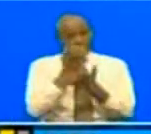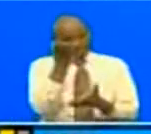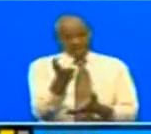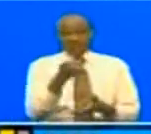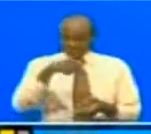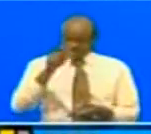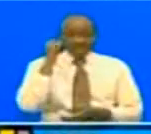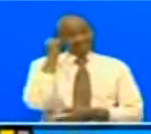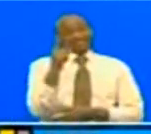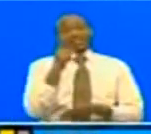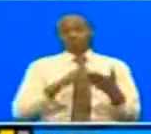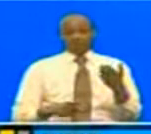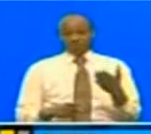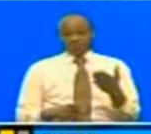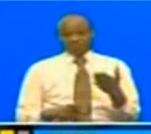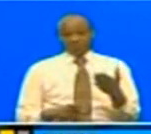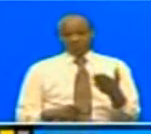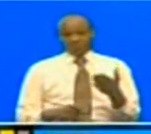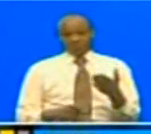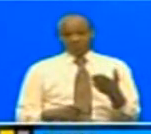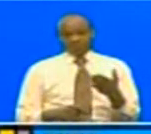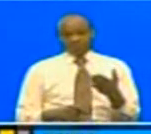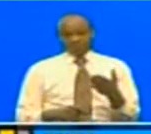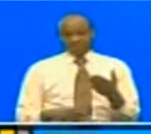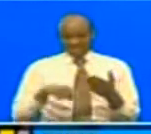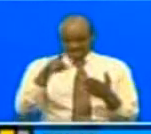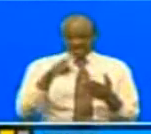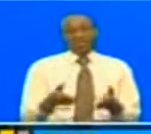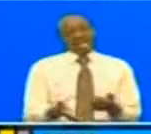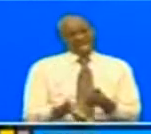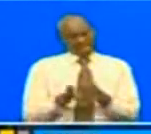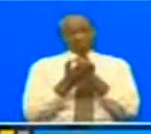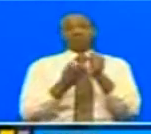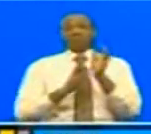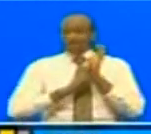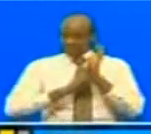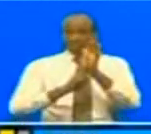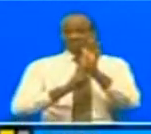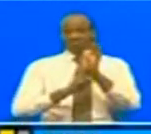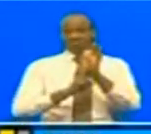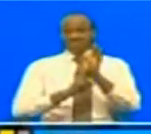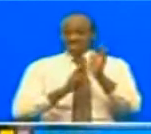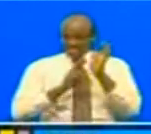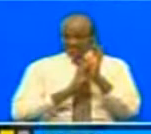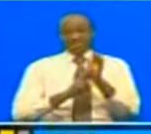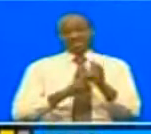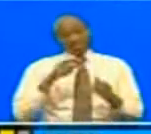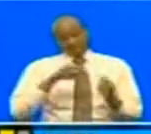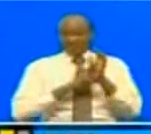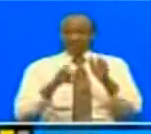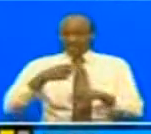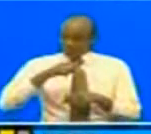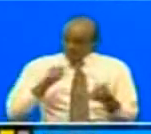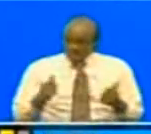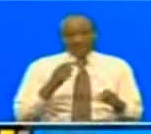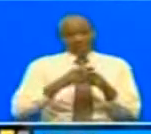really understands that and enhances our reputation. I don't worry about competition. We can take